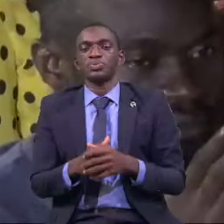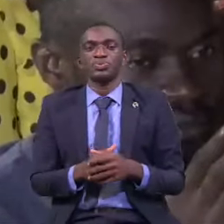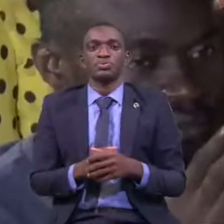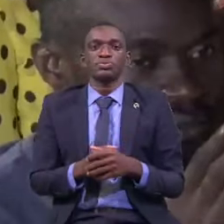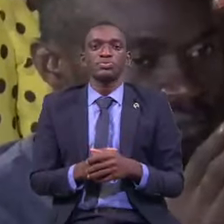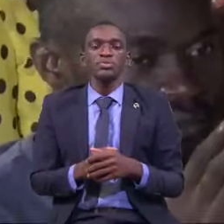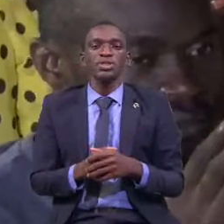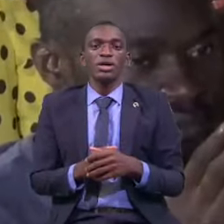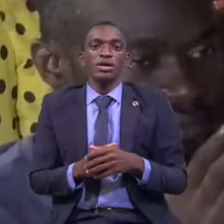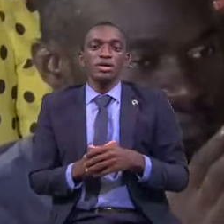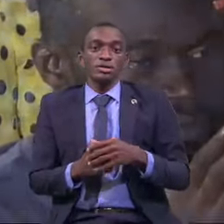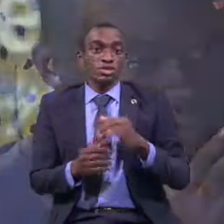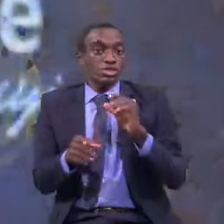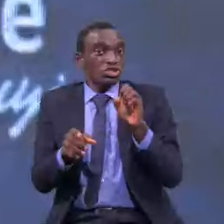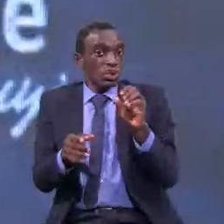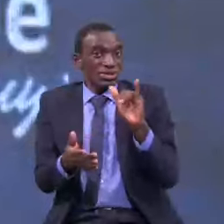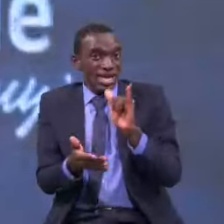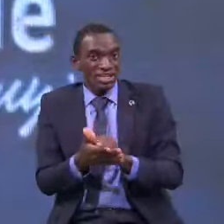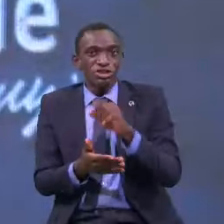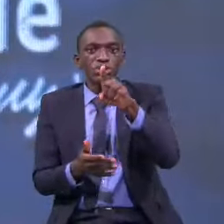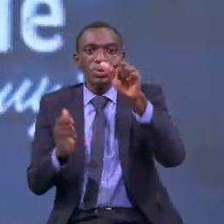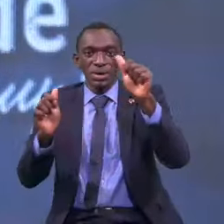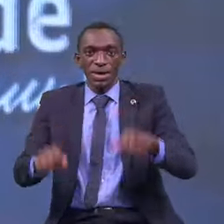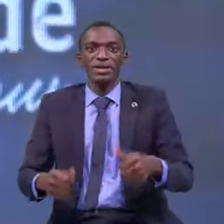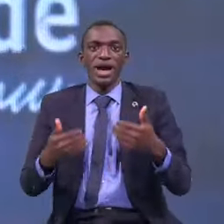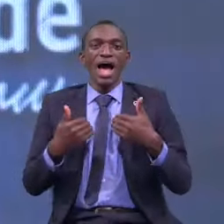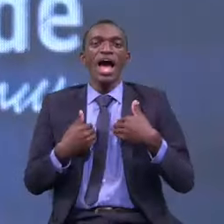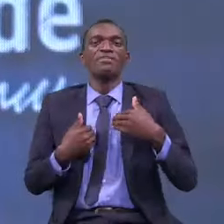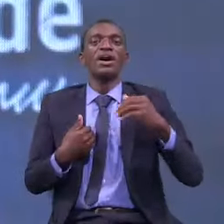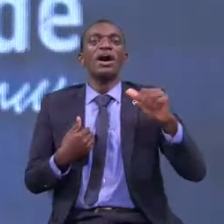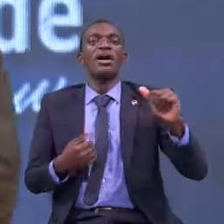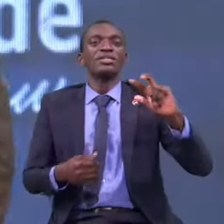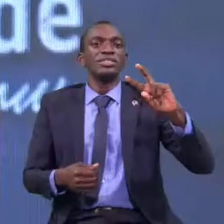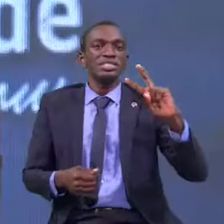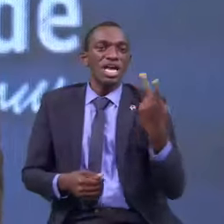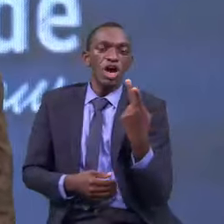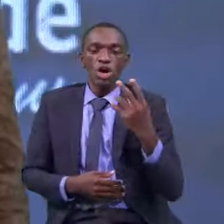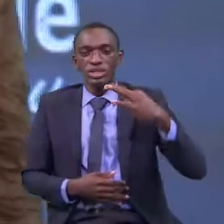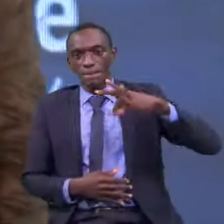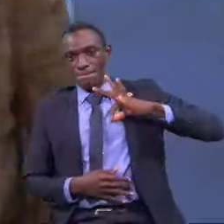That ye might have a second benefit.